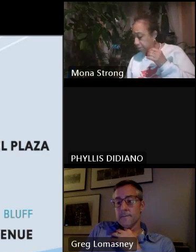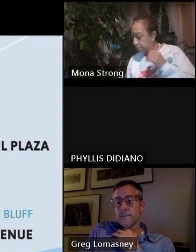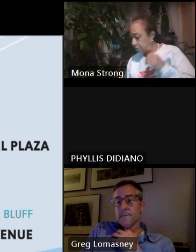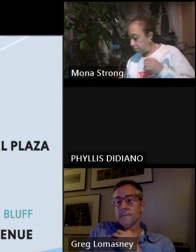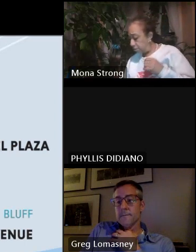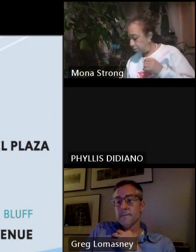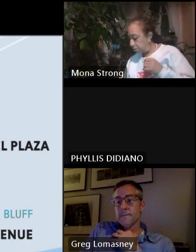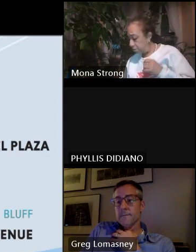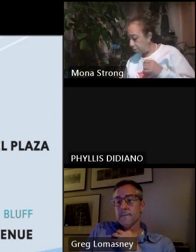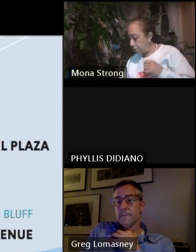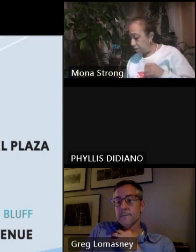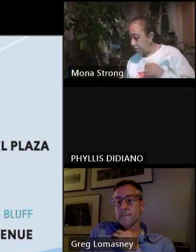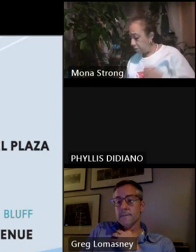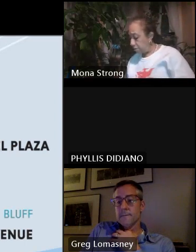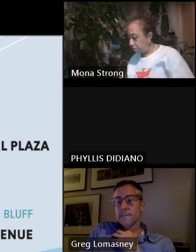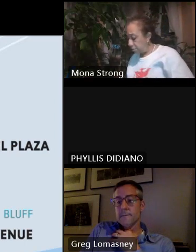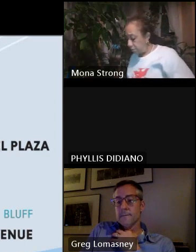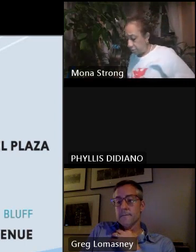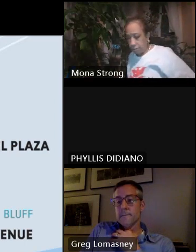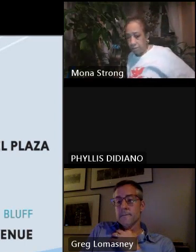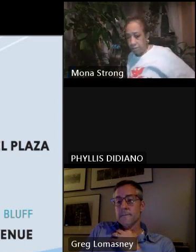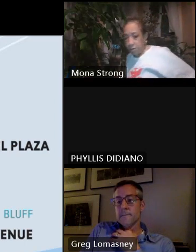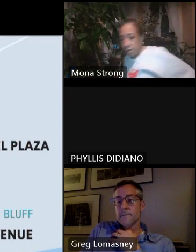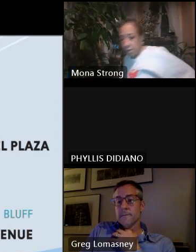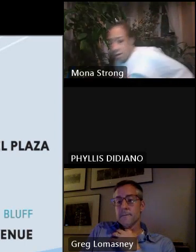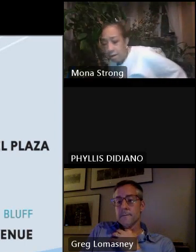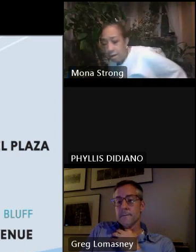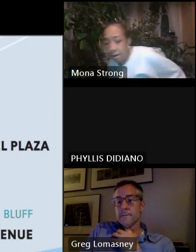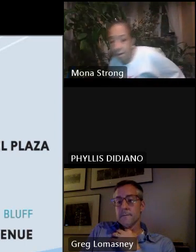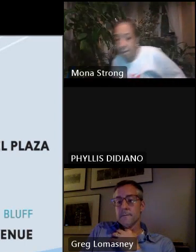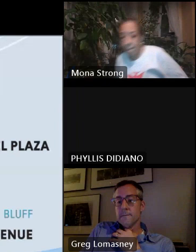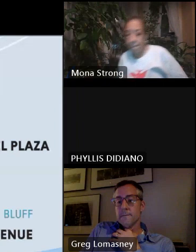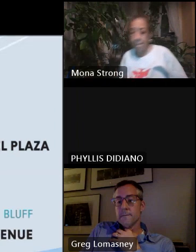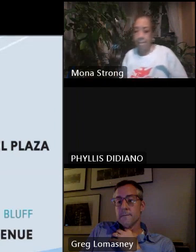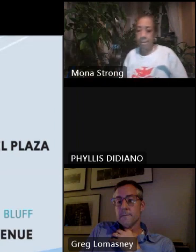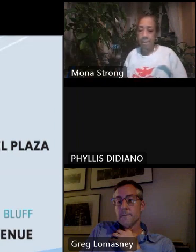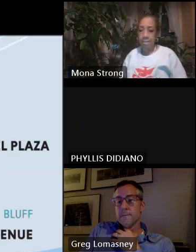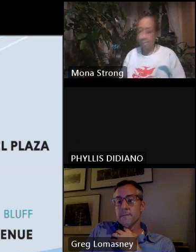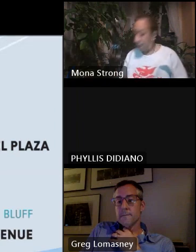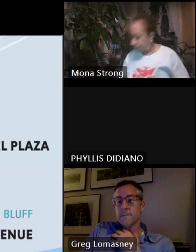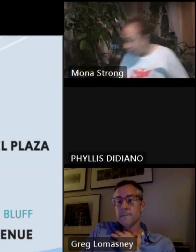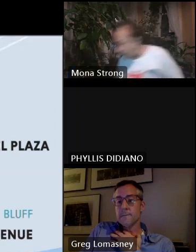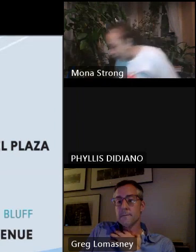You press *6 to unmute yourself. Go ahead.